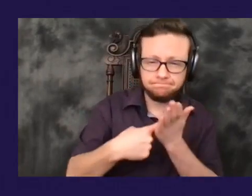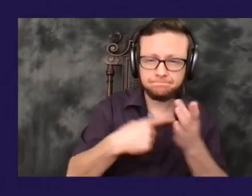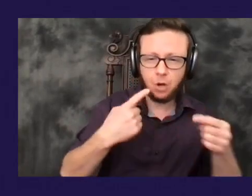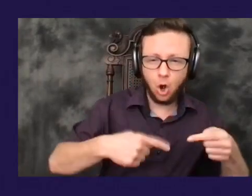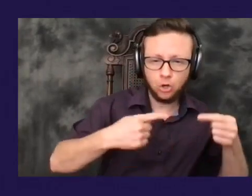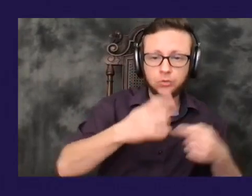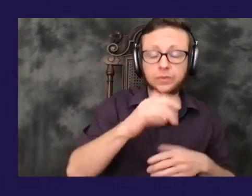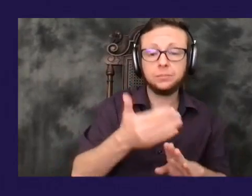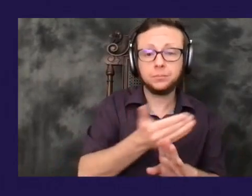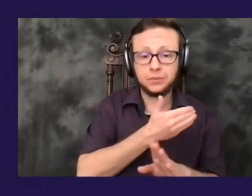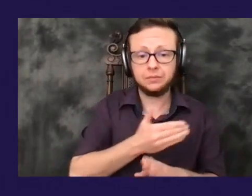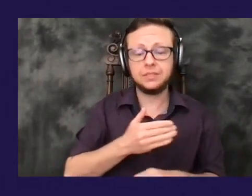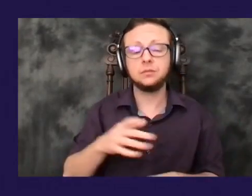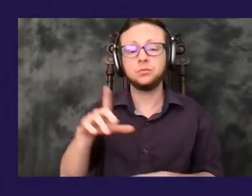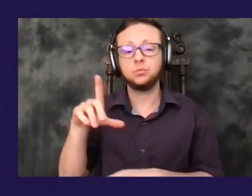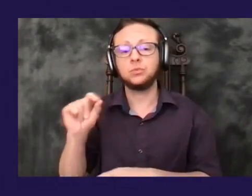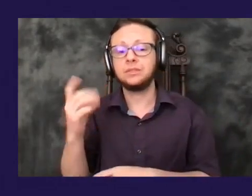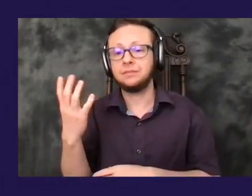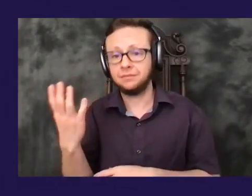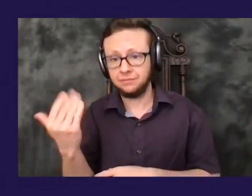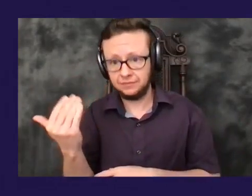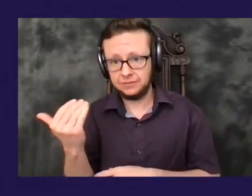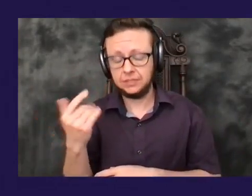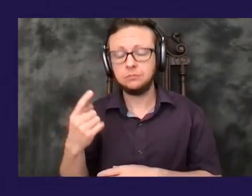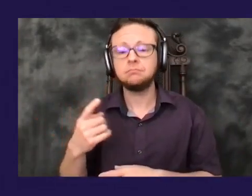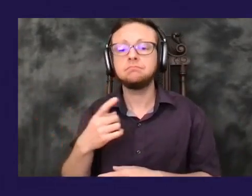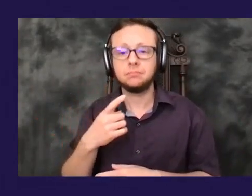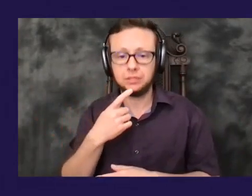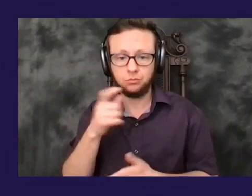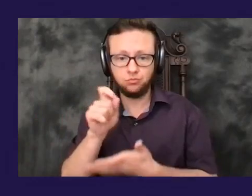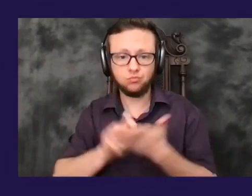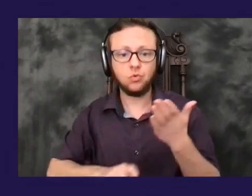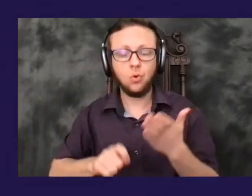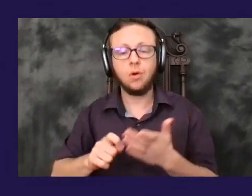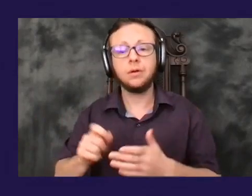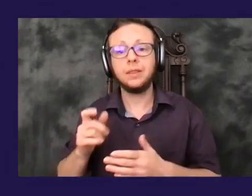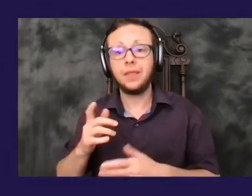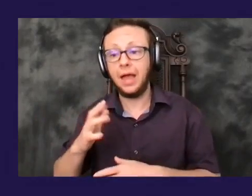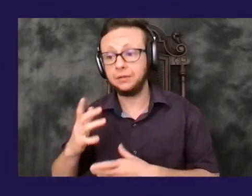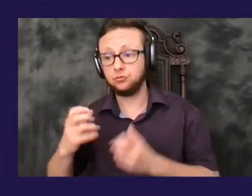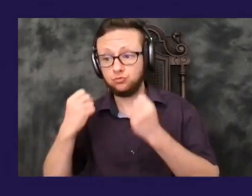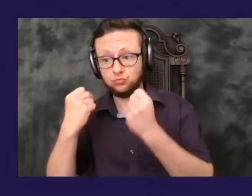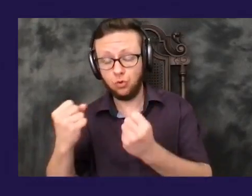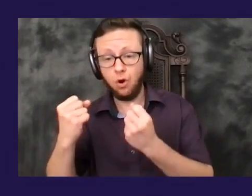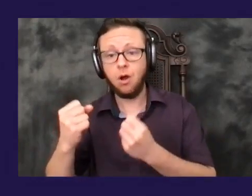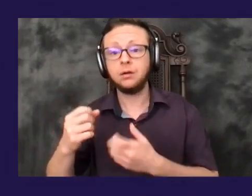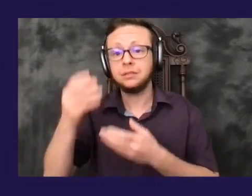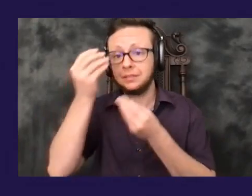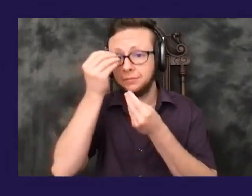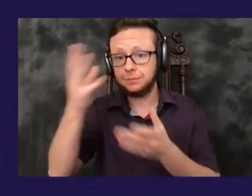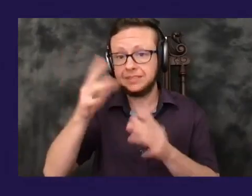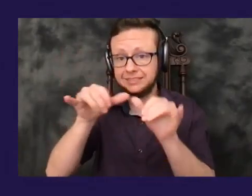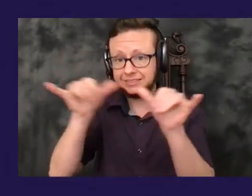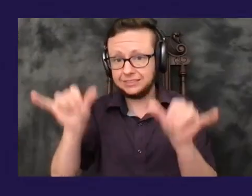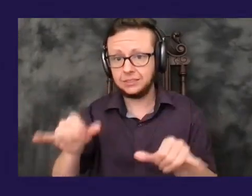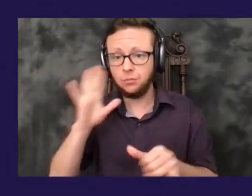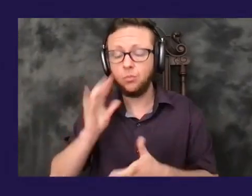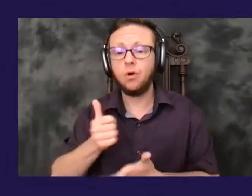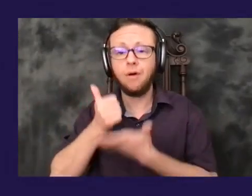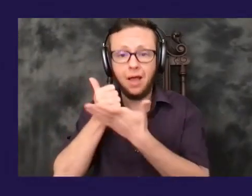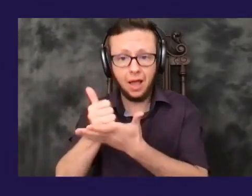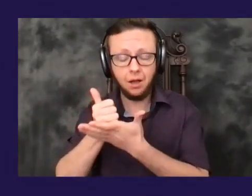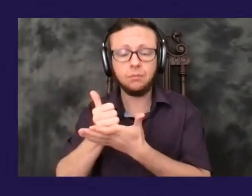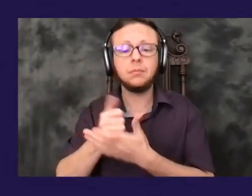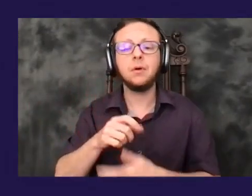that healthy information ecosystems promote resilience, while weak information ecosystems can seriously hinder